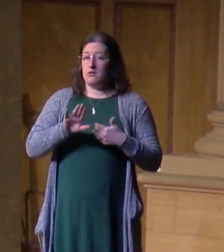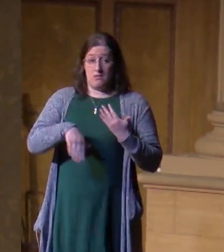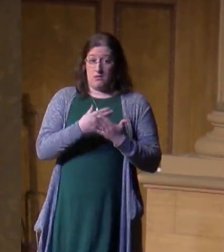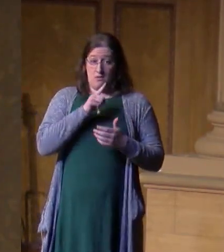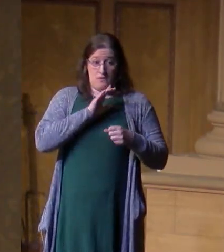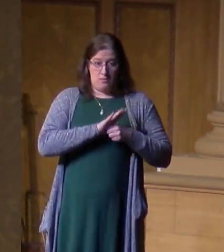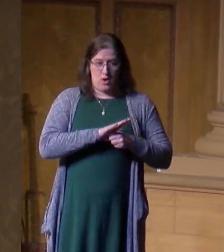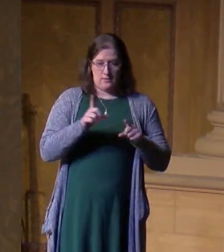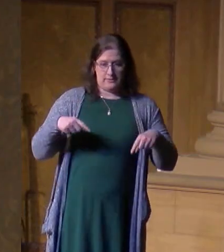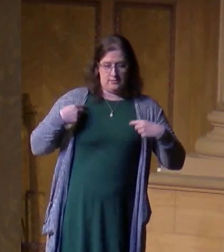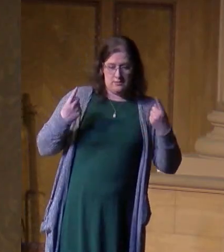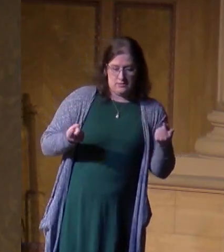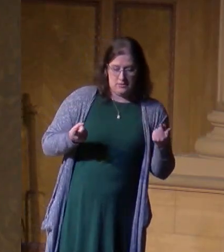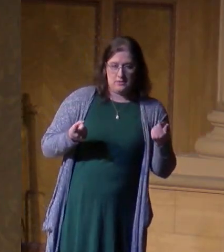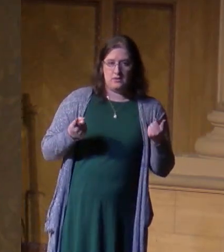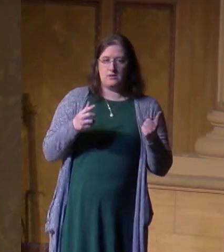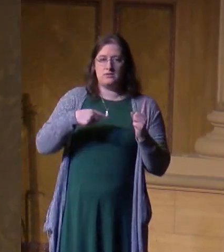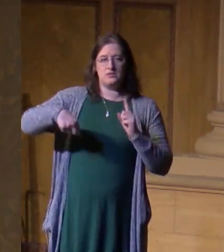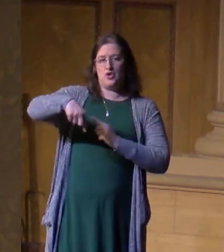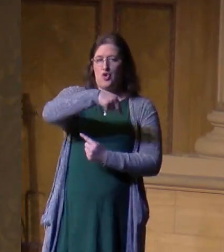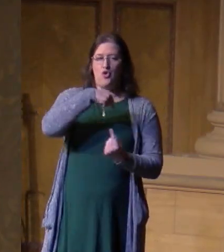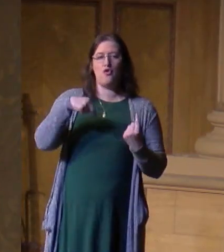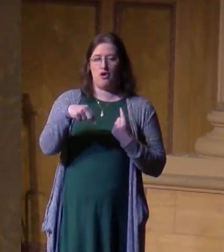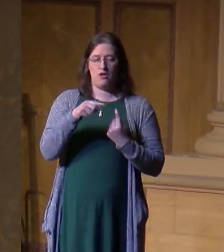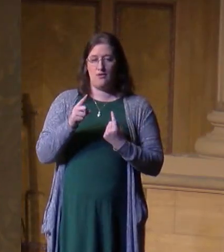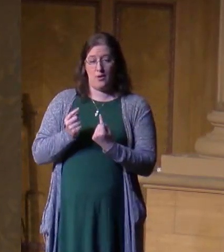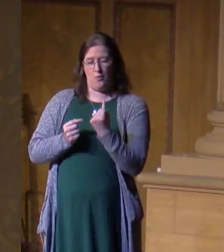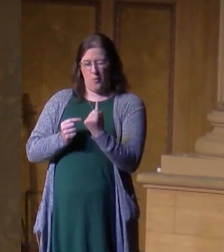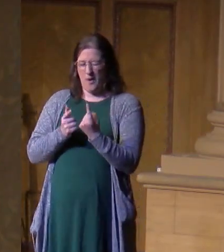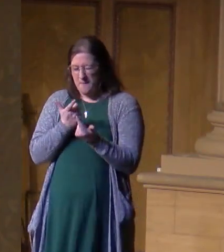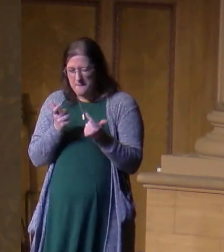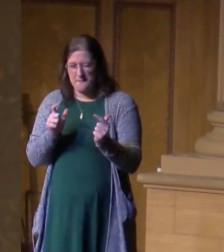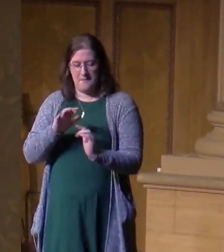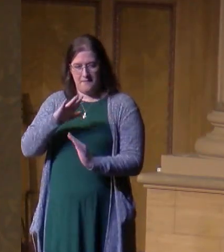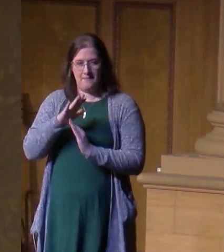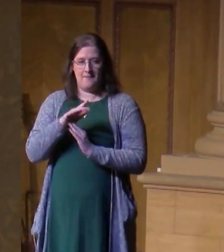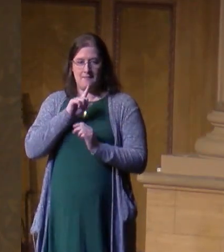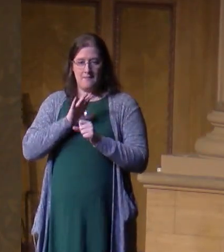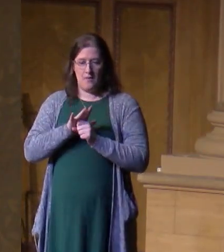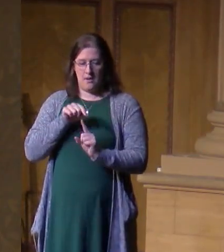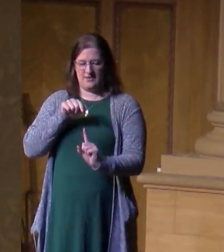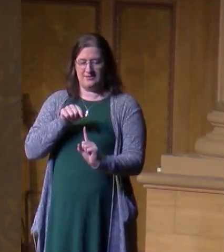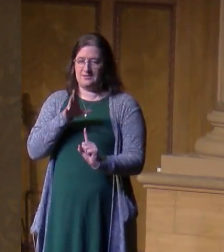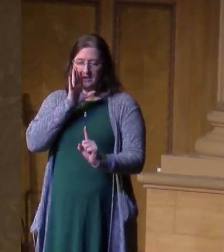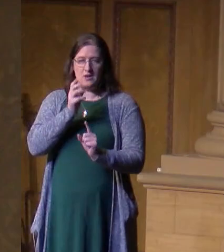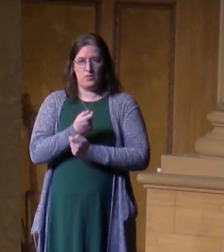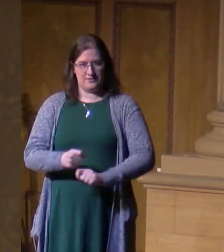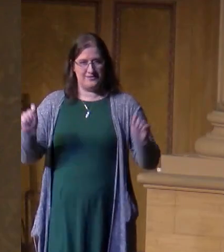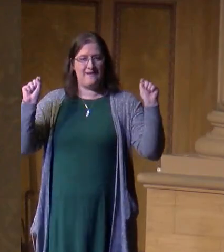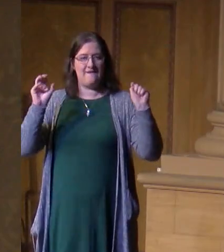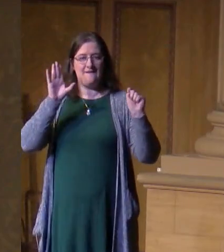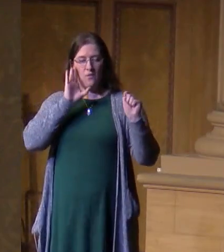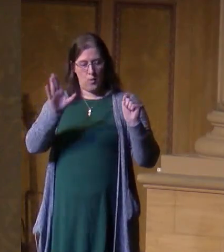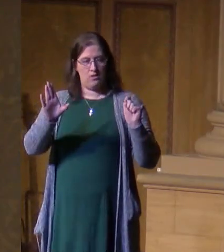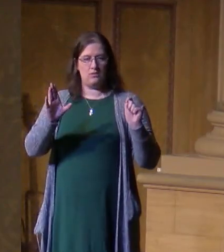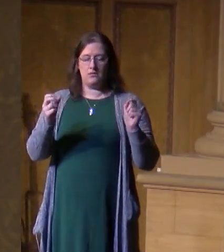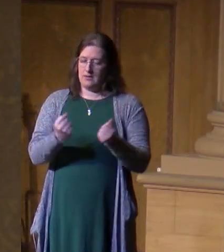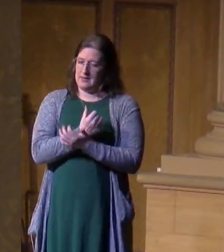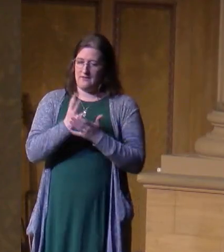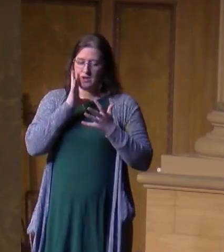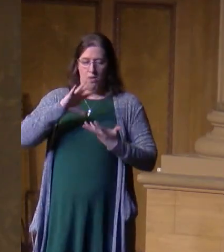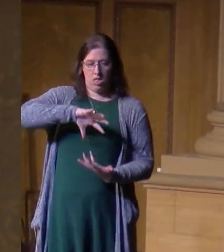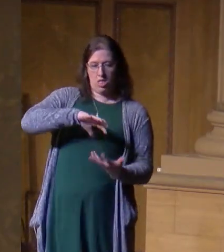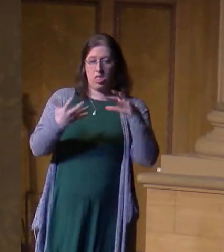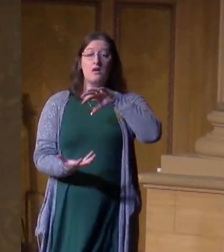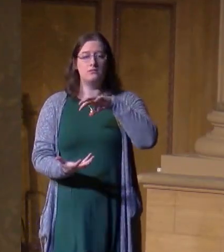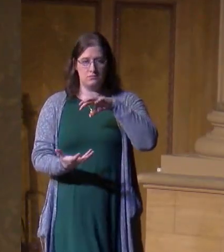of those promises revolve around one big promise, that he would bring salvation, that he'd bring redemption, that he would make all things right that were